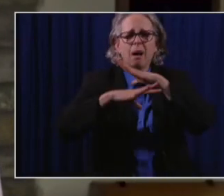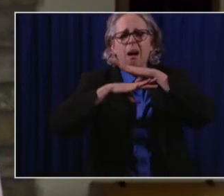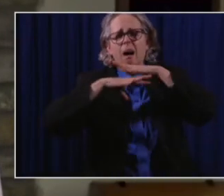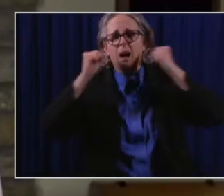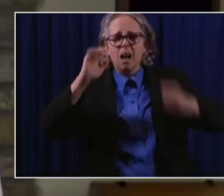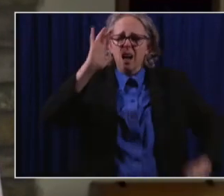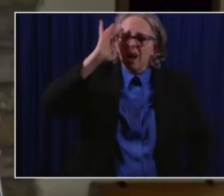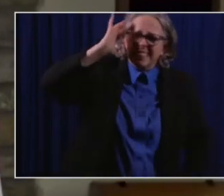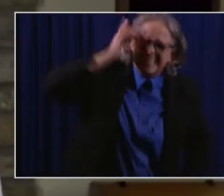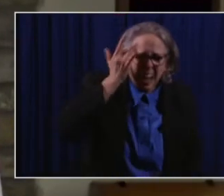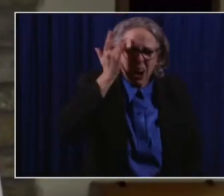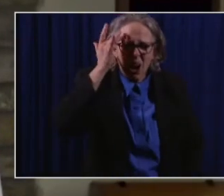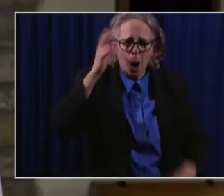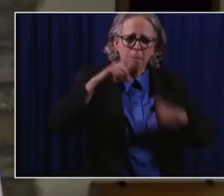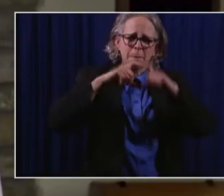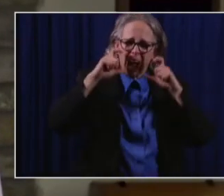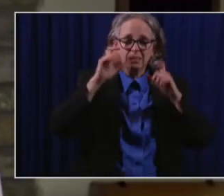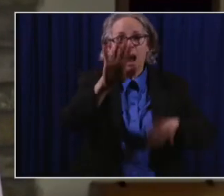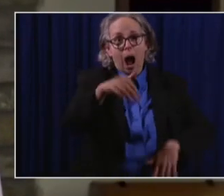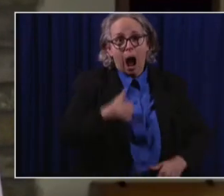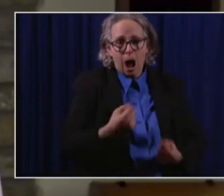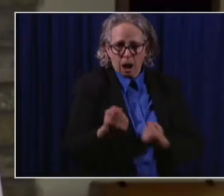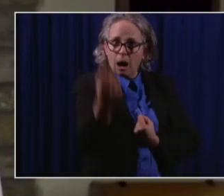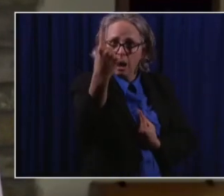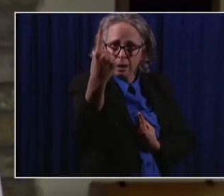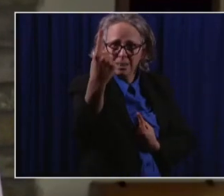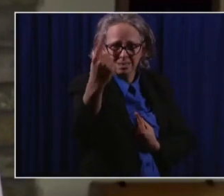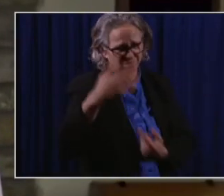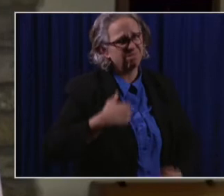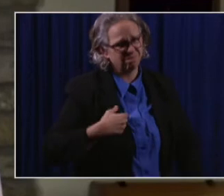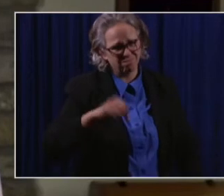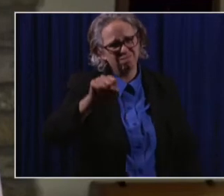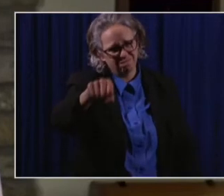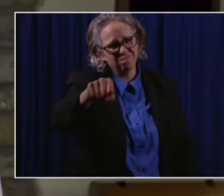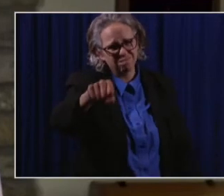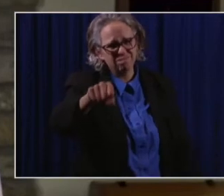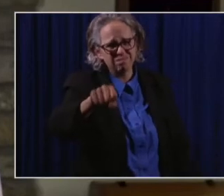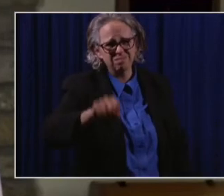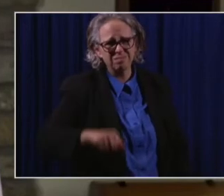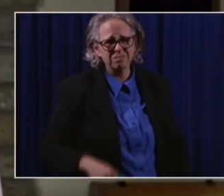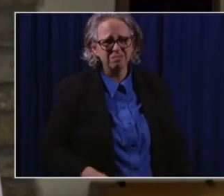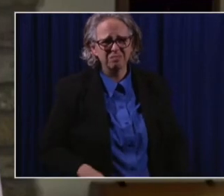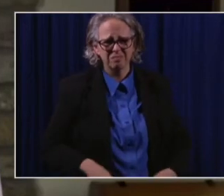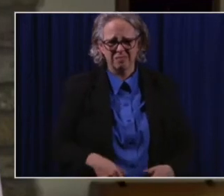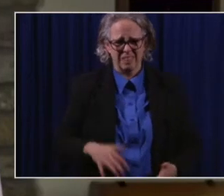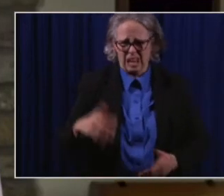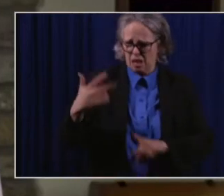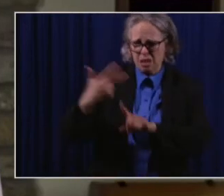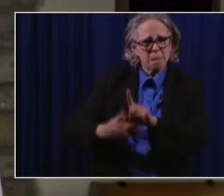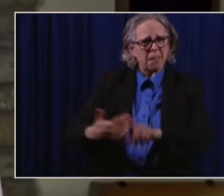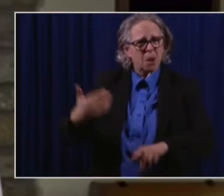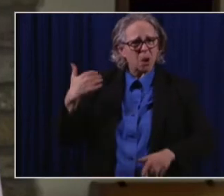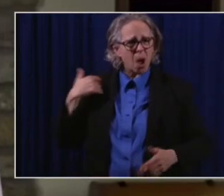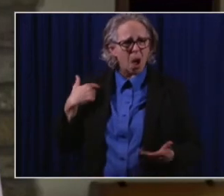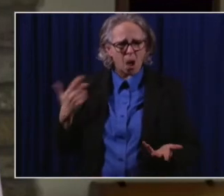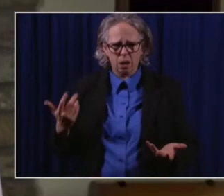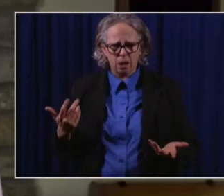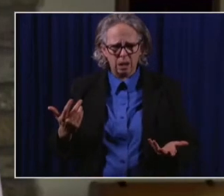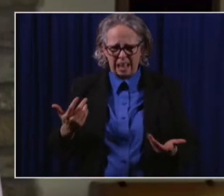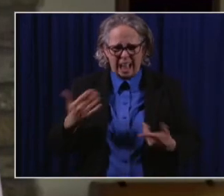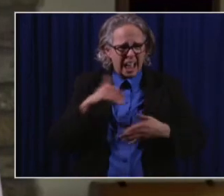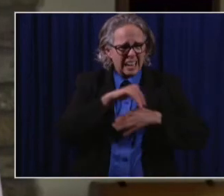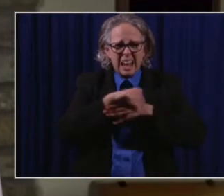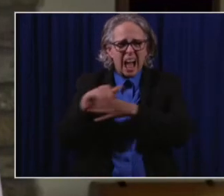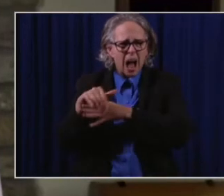the history that you just described is very instructive, because 3 months ago I gave the speech, and then